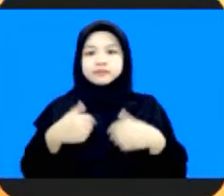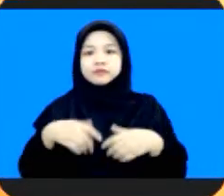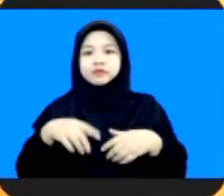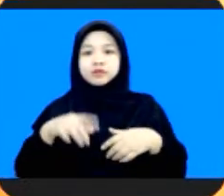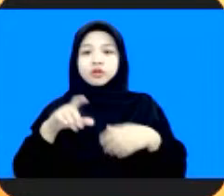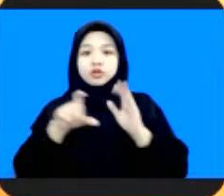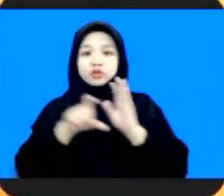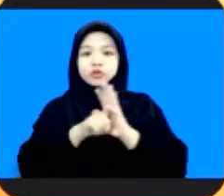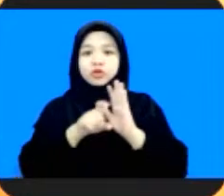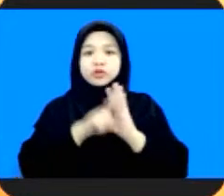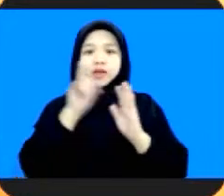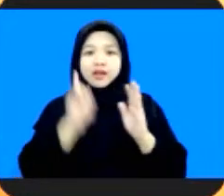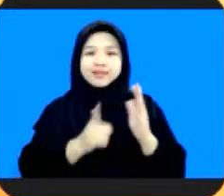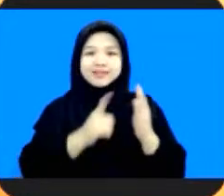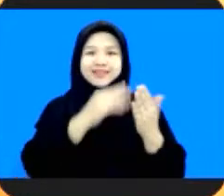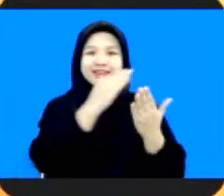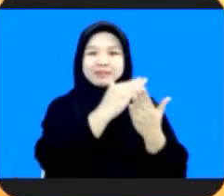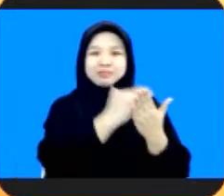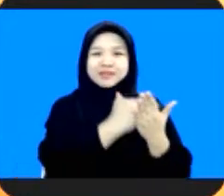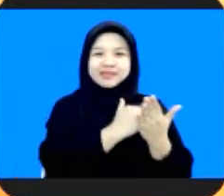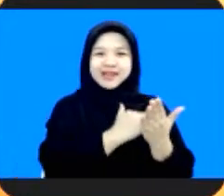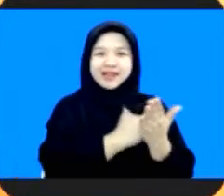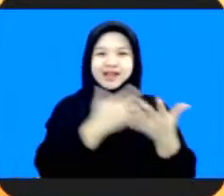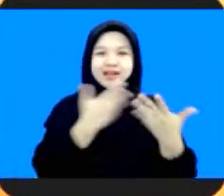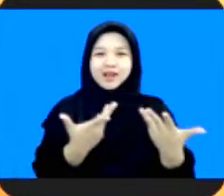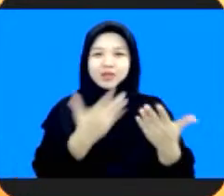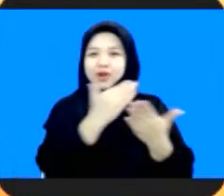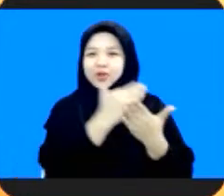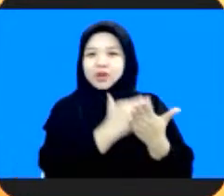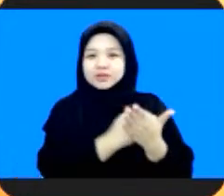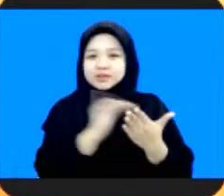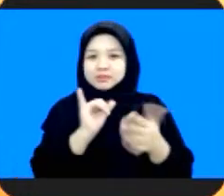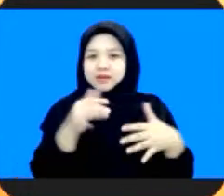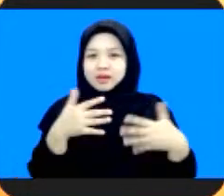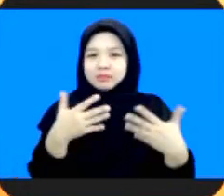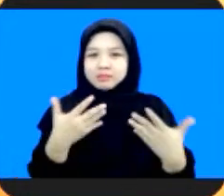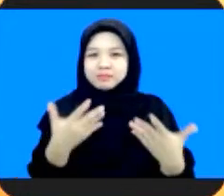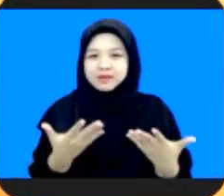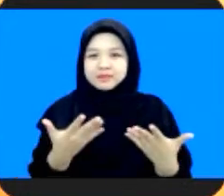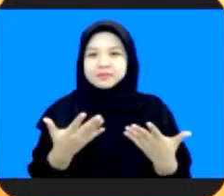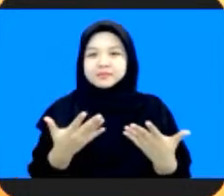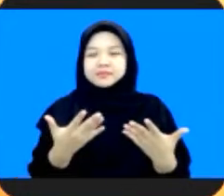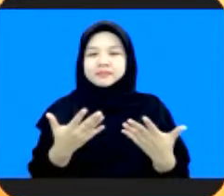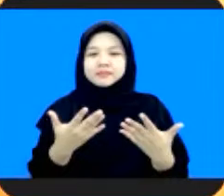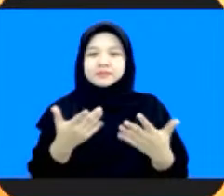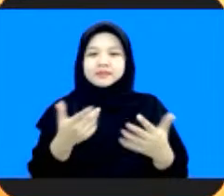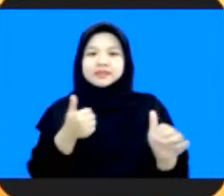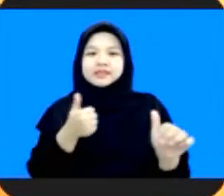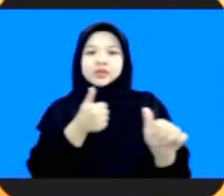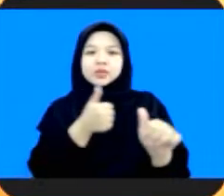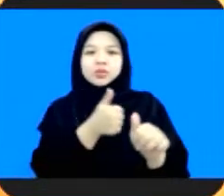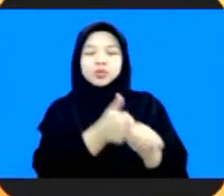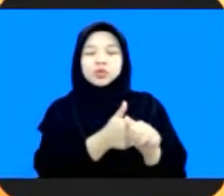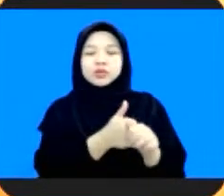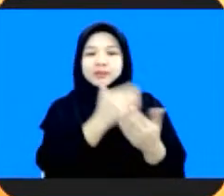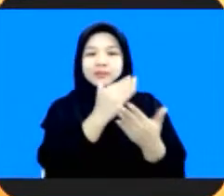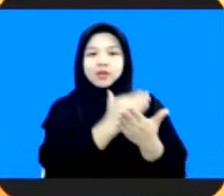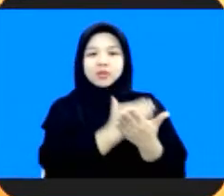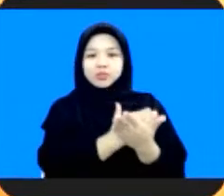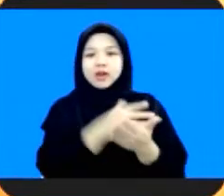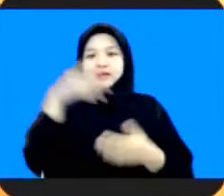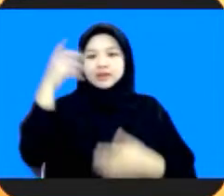self-regulation codes that are in place in some jurisdictions. Are they effective? Or what I should say is, what is a